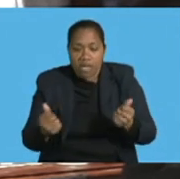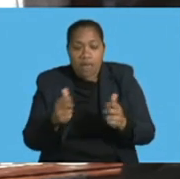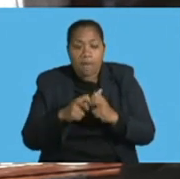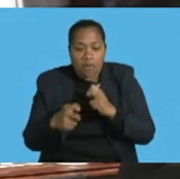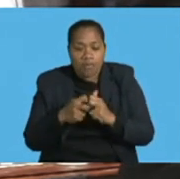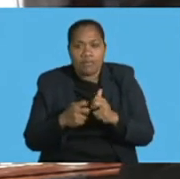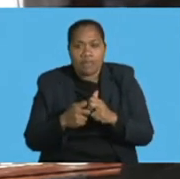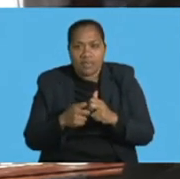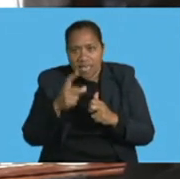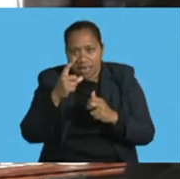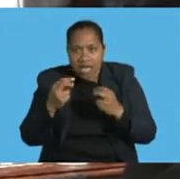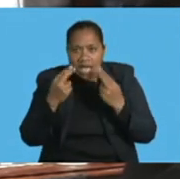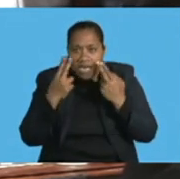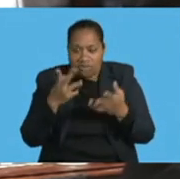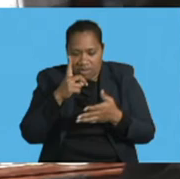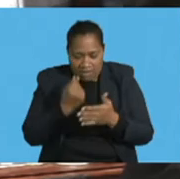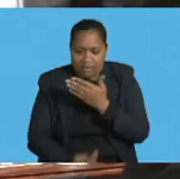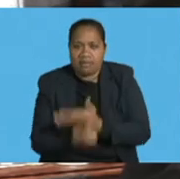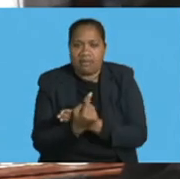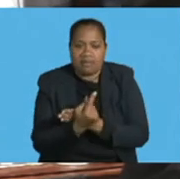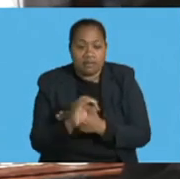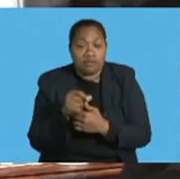Speaker that that's sustainable and also